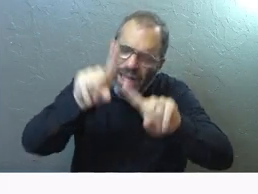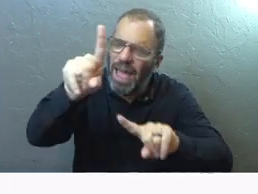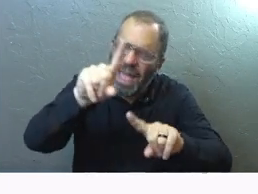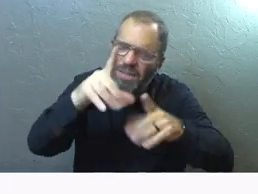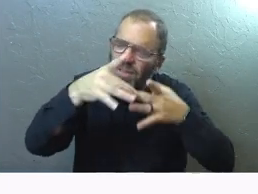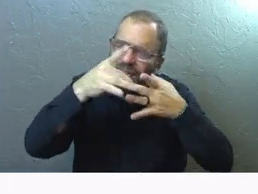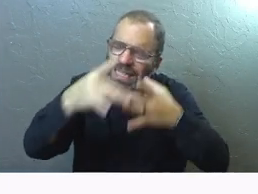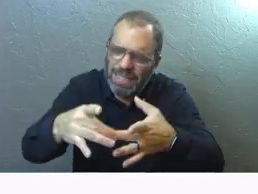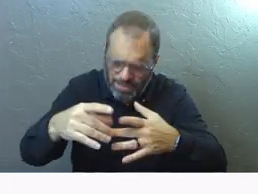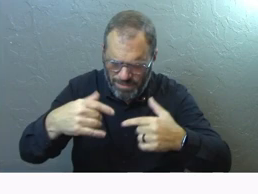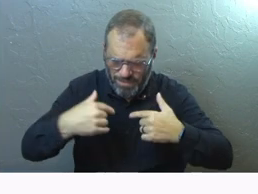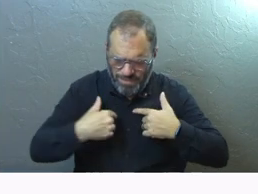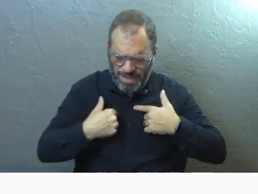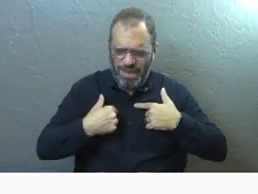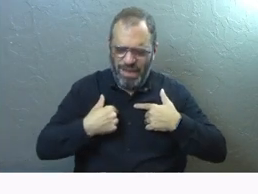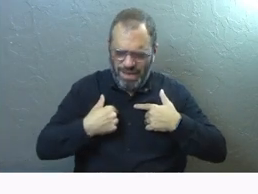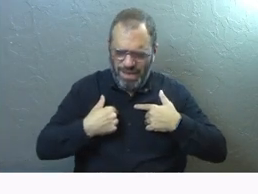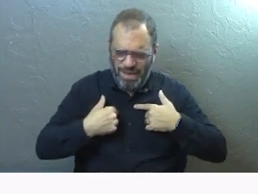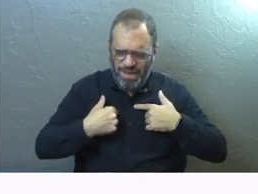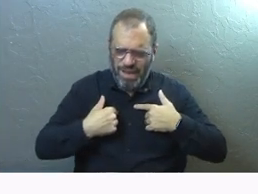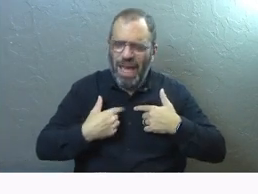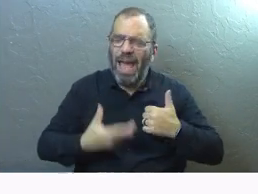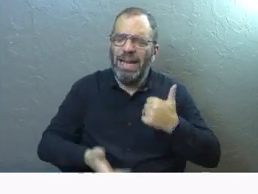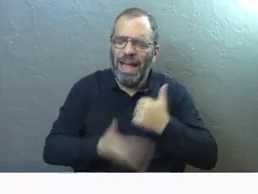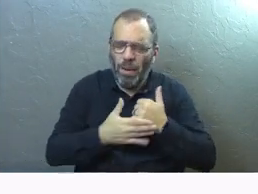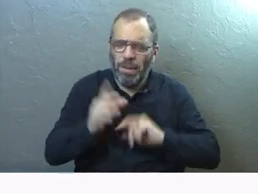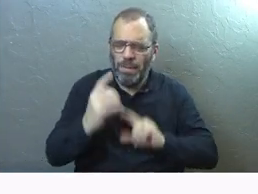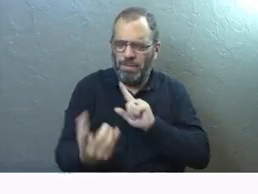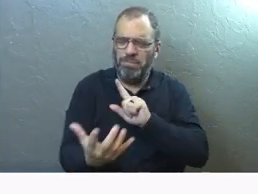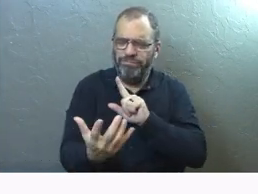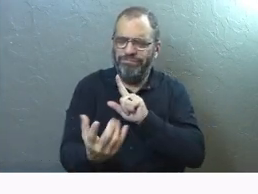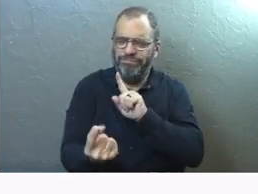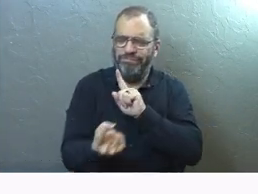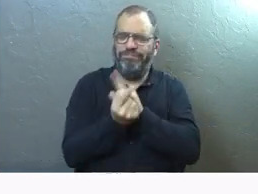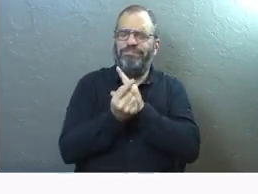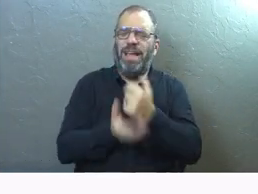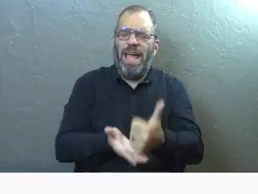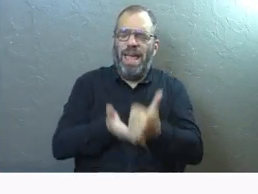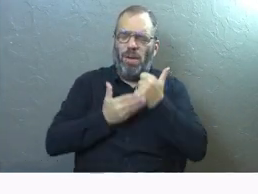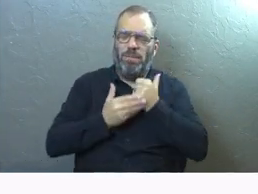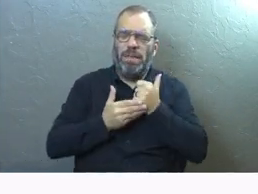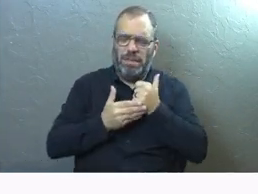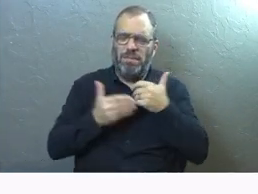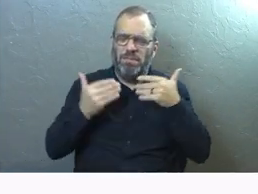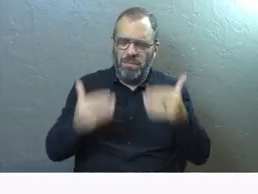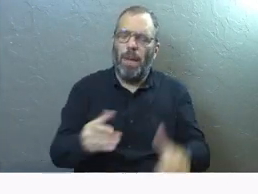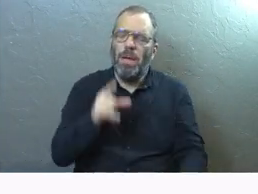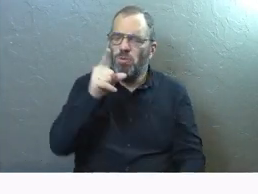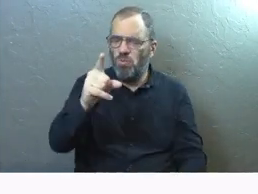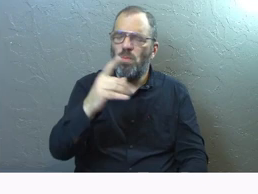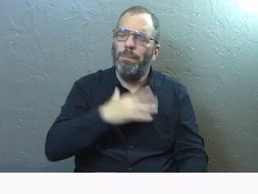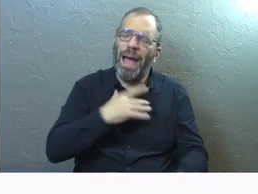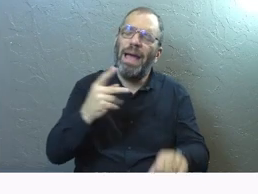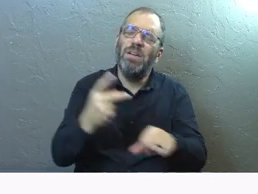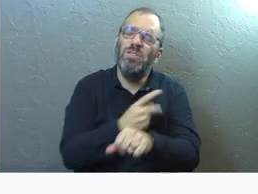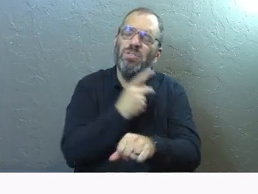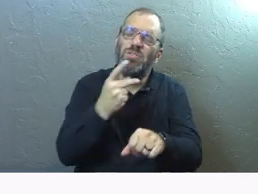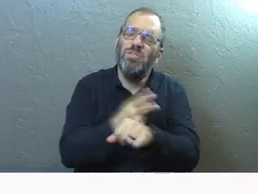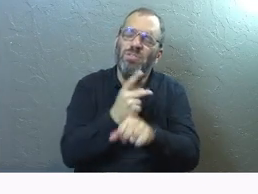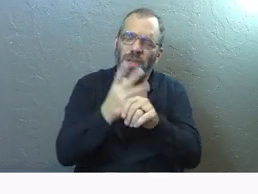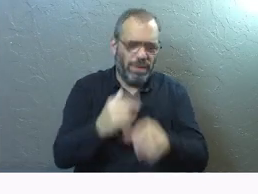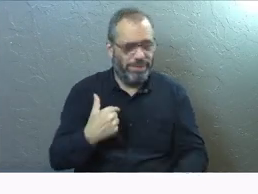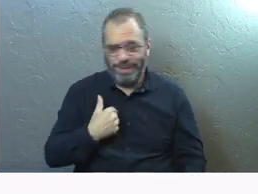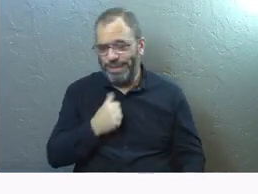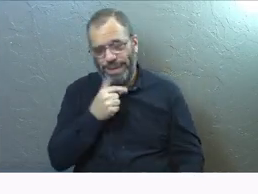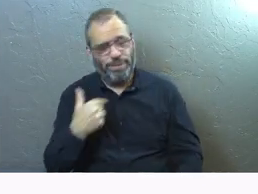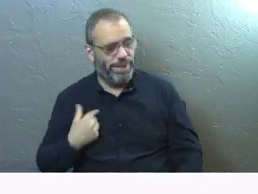you're gonna lead me through this, God, that you're gonna bring people or bring things into my life, God, that are gonna help me, that are gonna bring me forward. But you're my shepherd. I am not